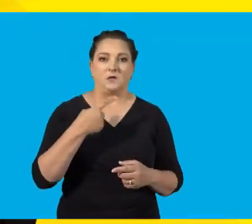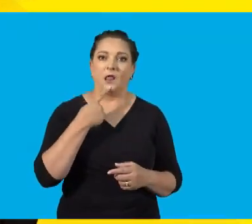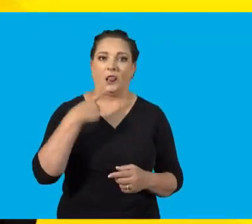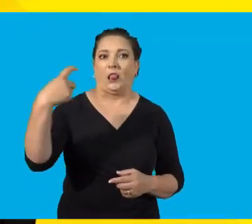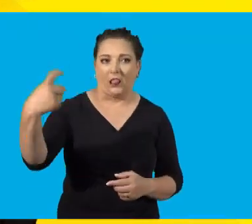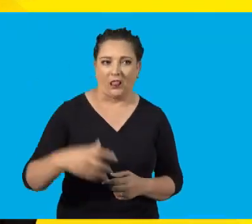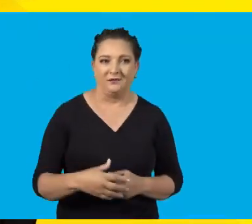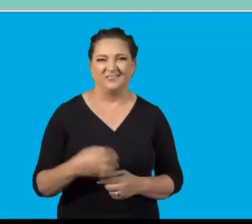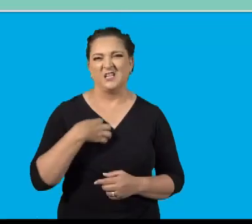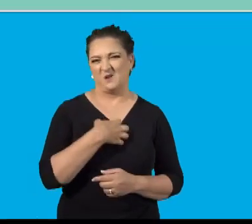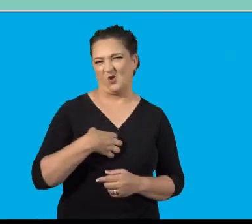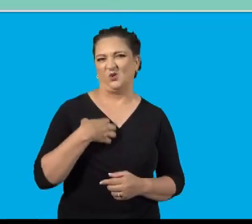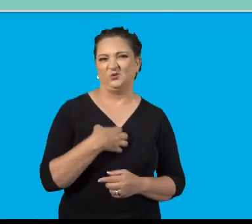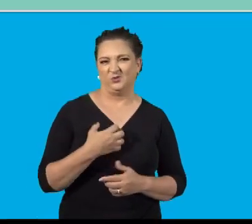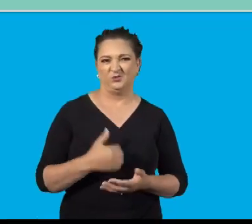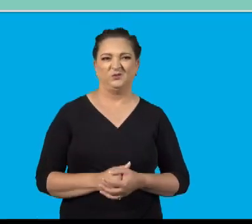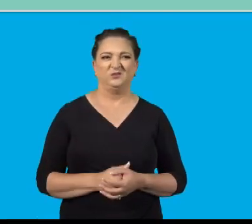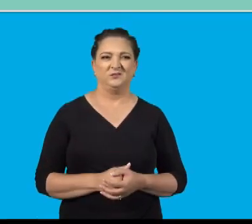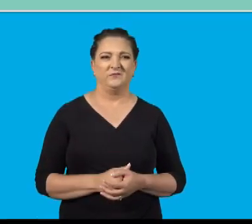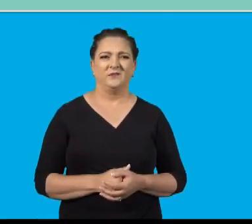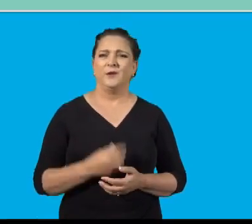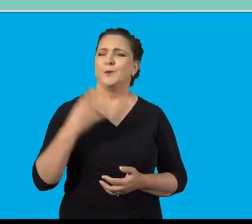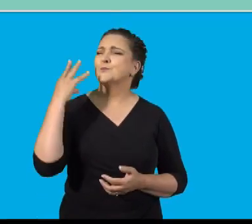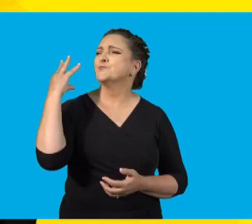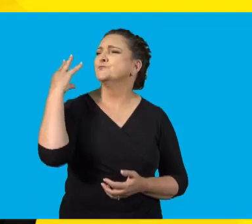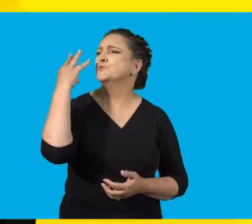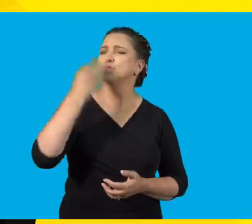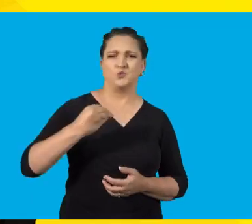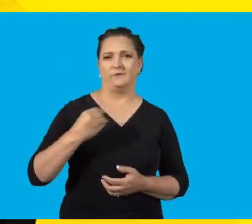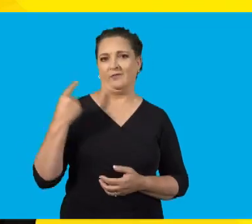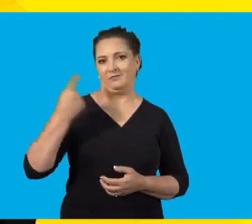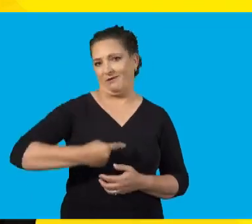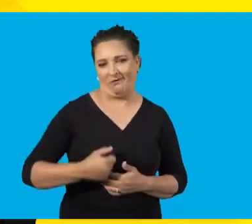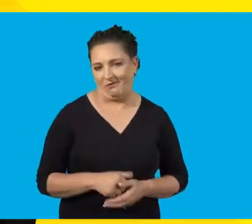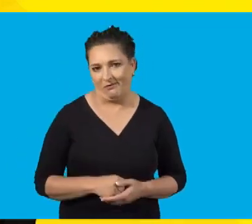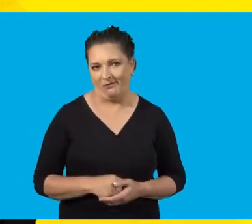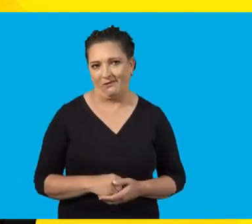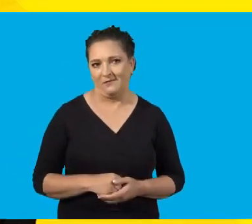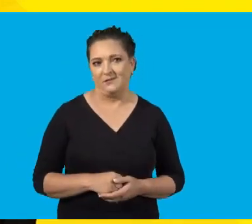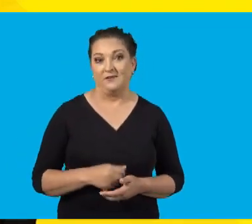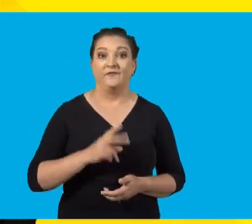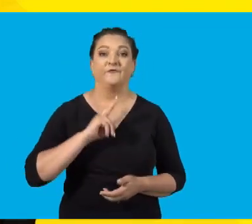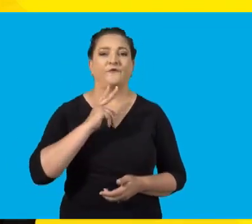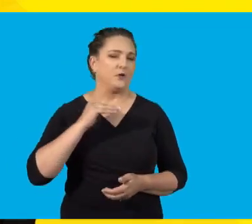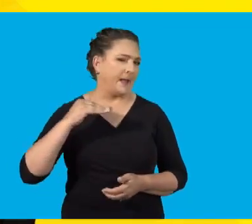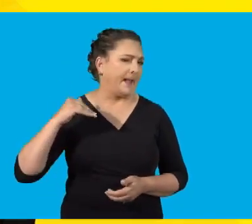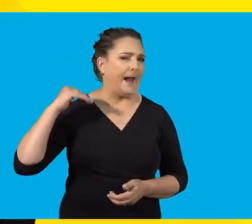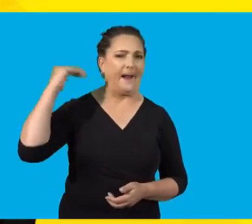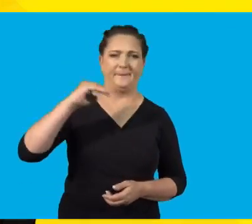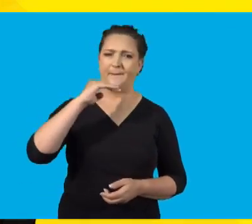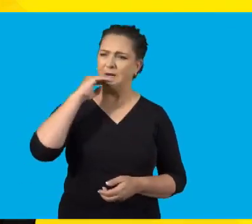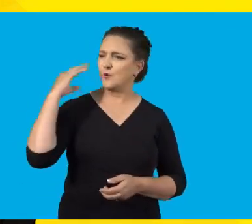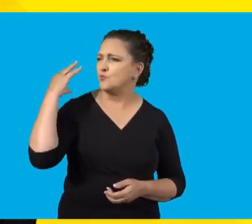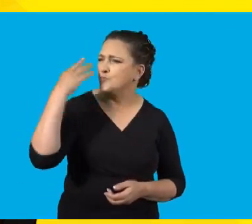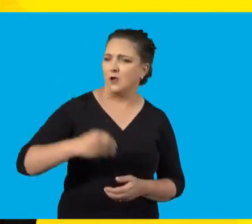outcry. Emotion, all right? What a beautiful day, okay? See how the voice